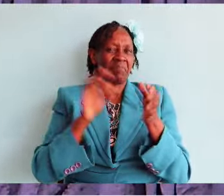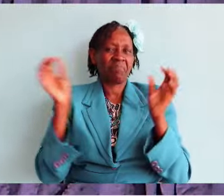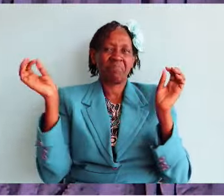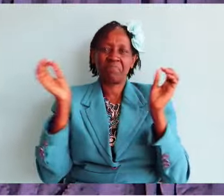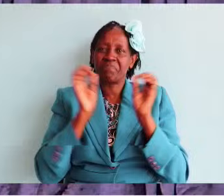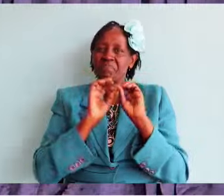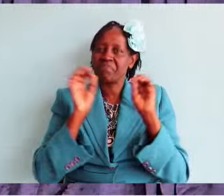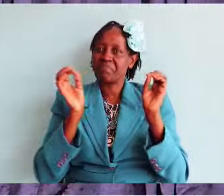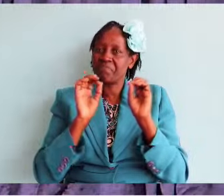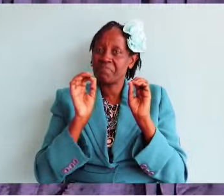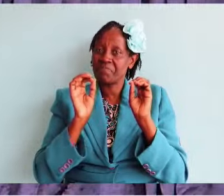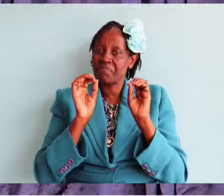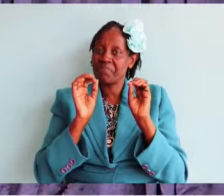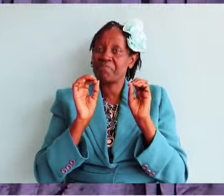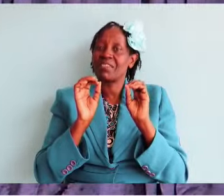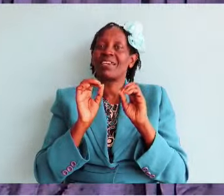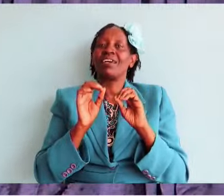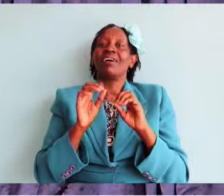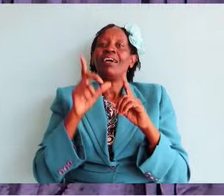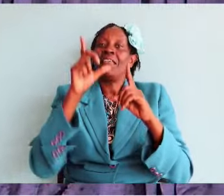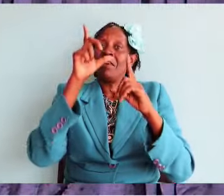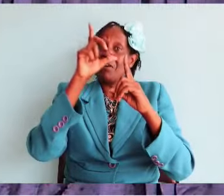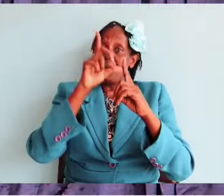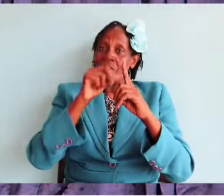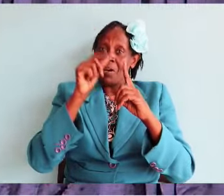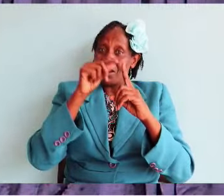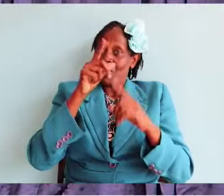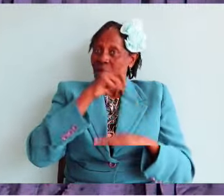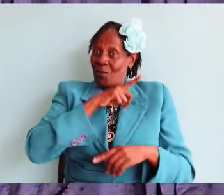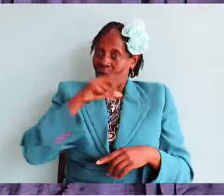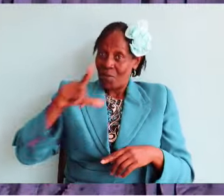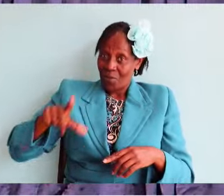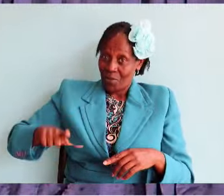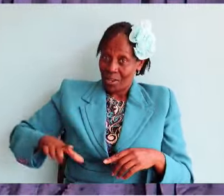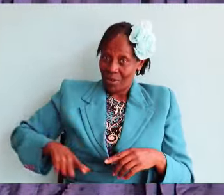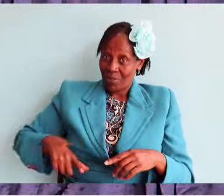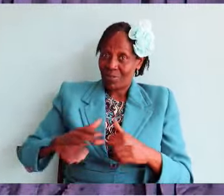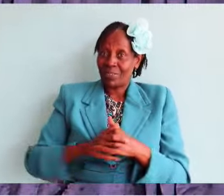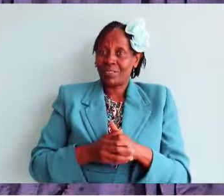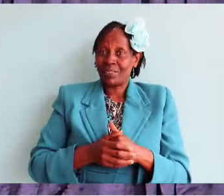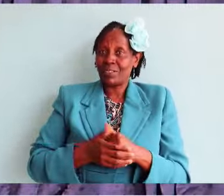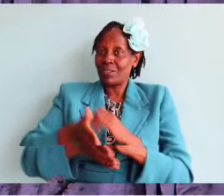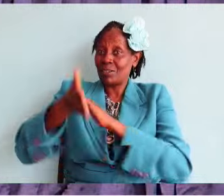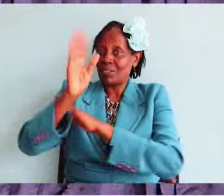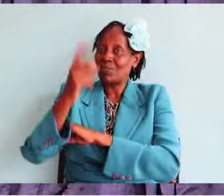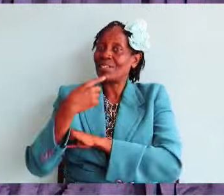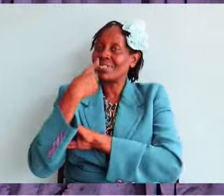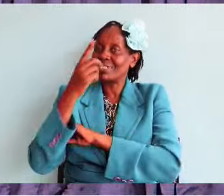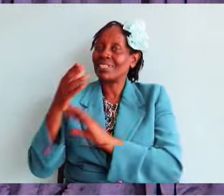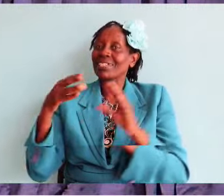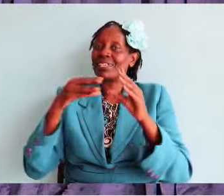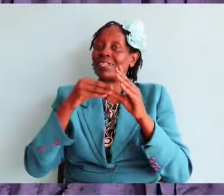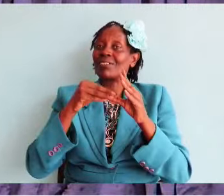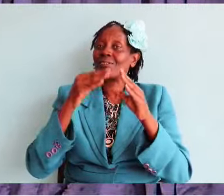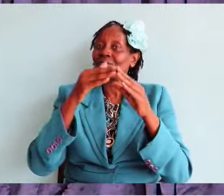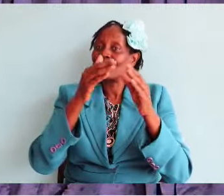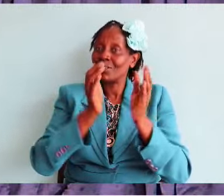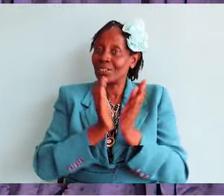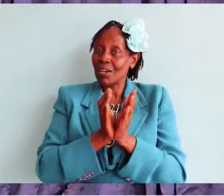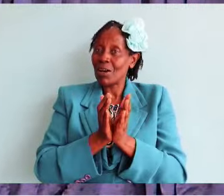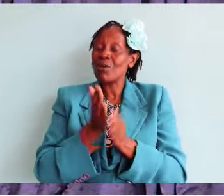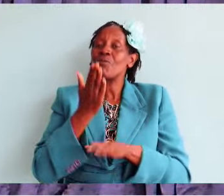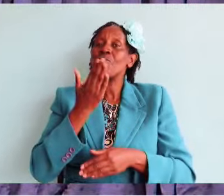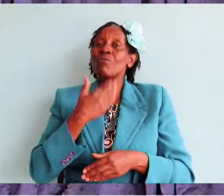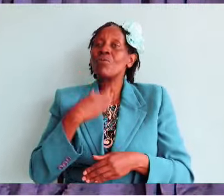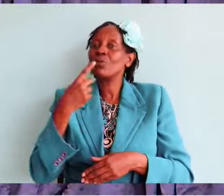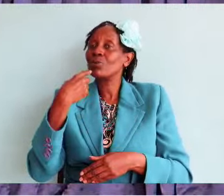the word of the Lord said to Gideon. I always like to see how these